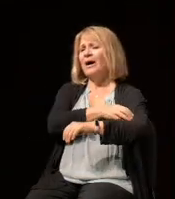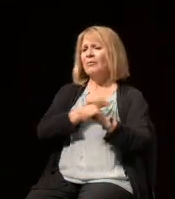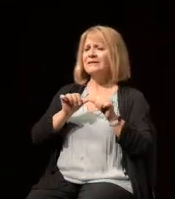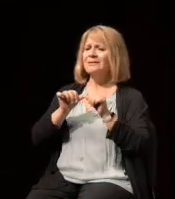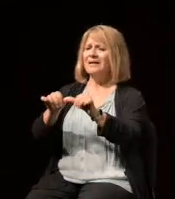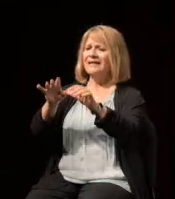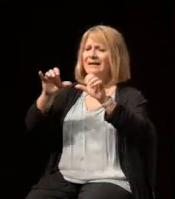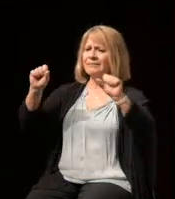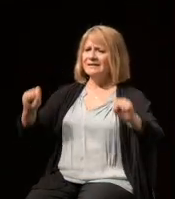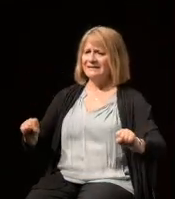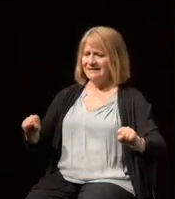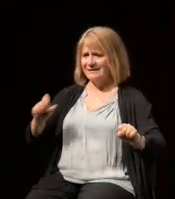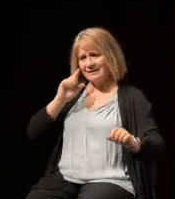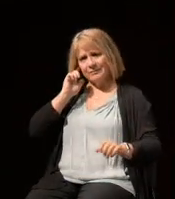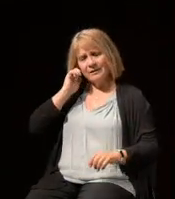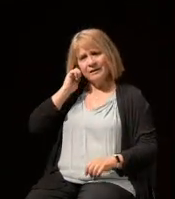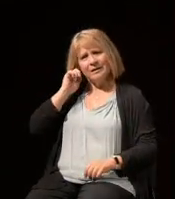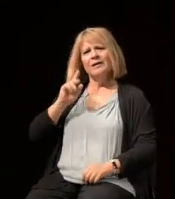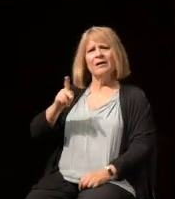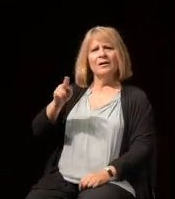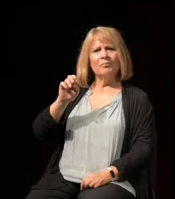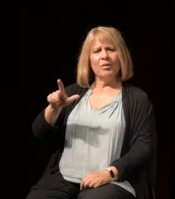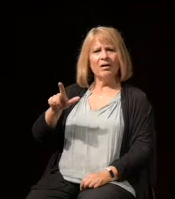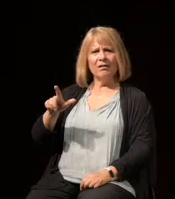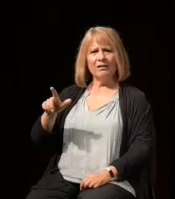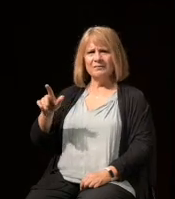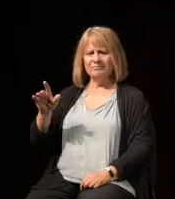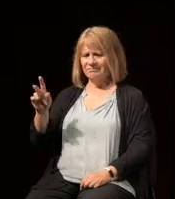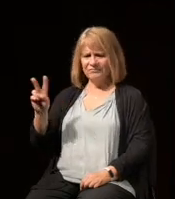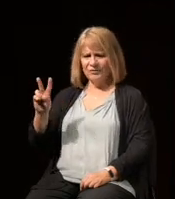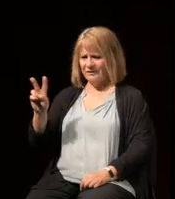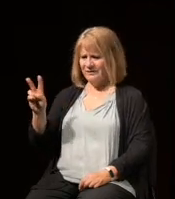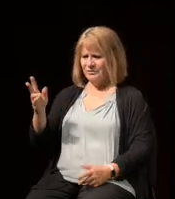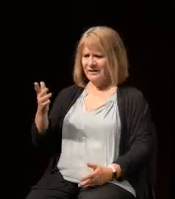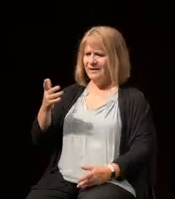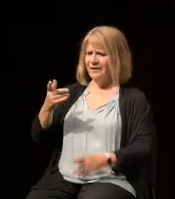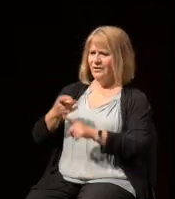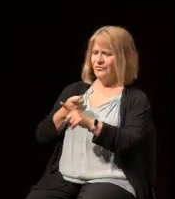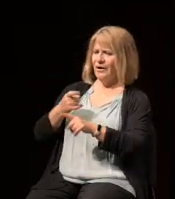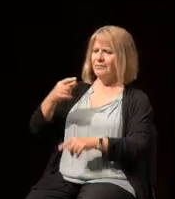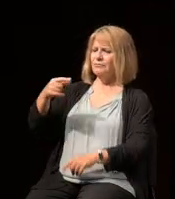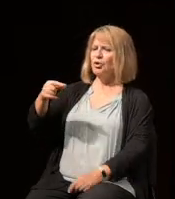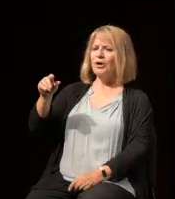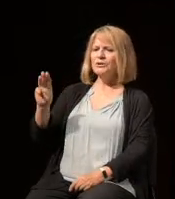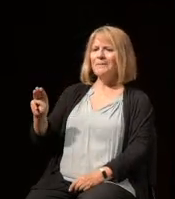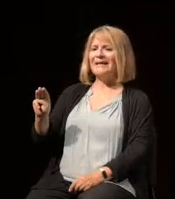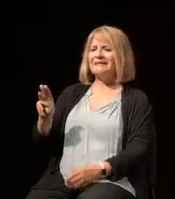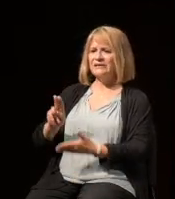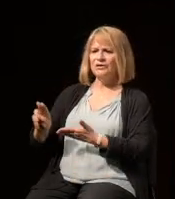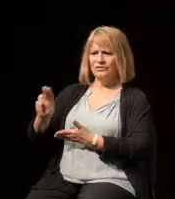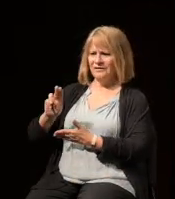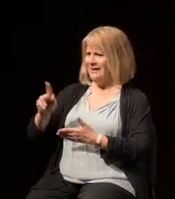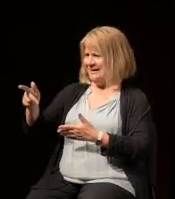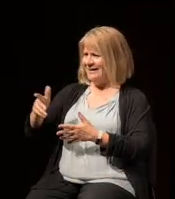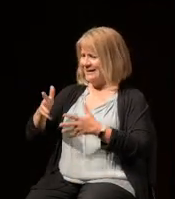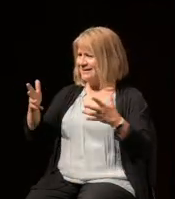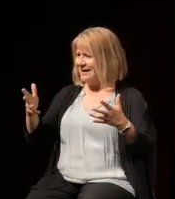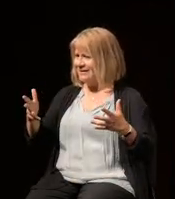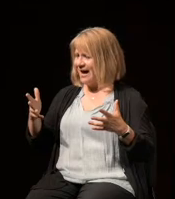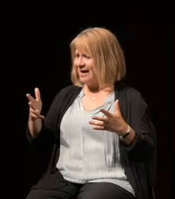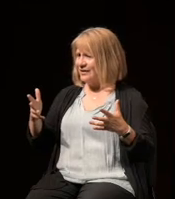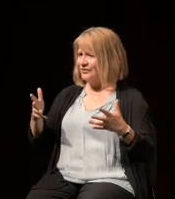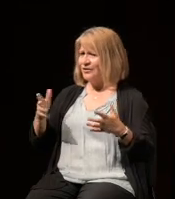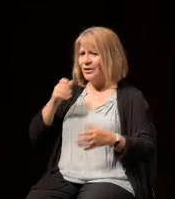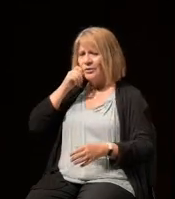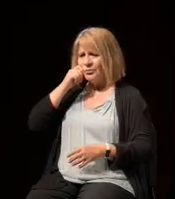Gorski says that. He comes out of the Racial Literacy Institute at George Mason University, and he does a lot of racial literacy work. I'm a little bit of a